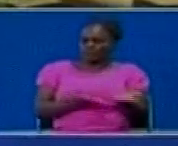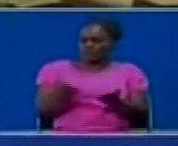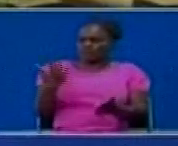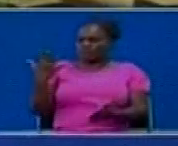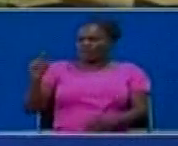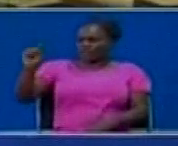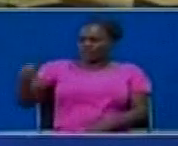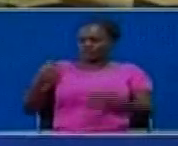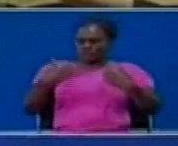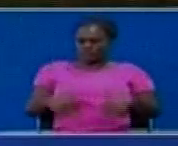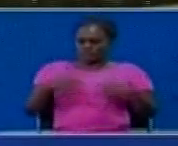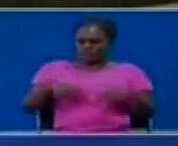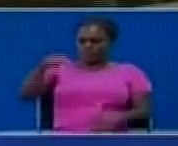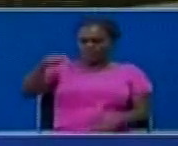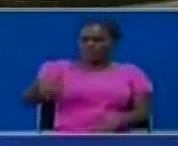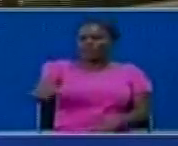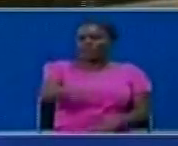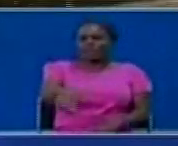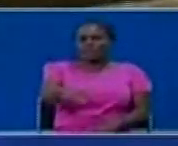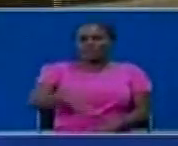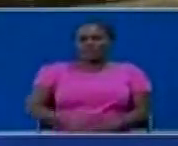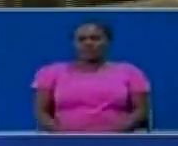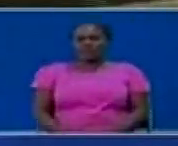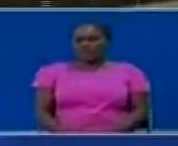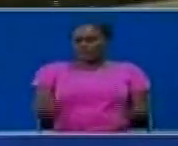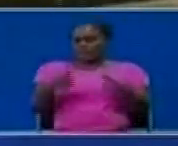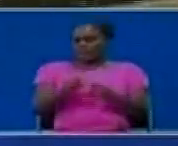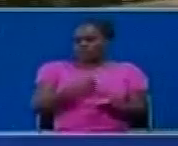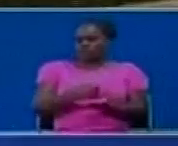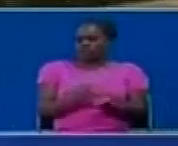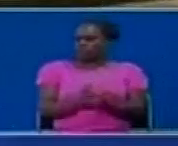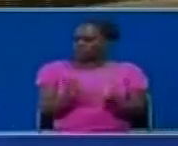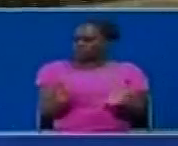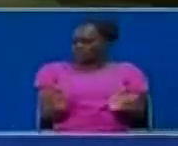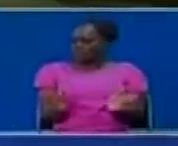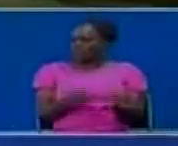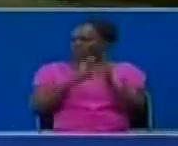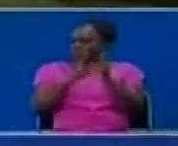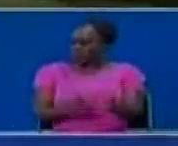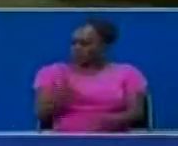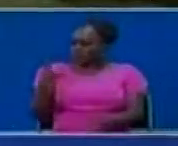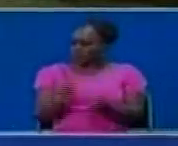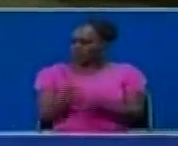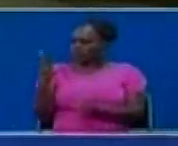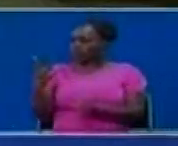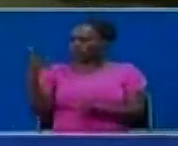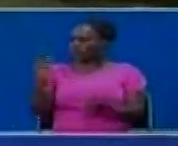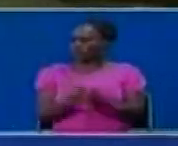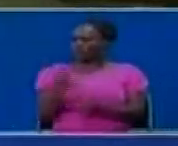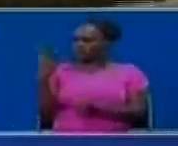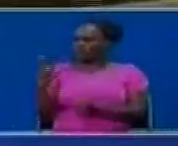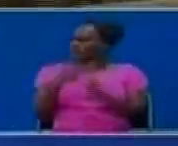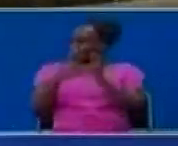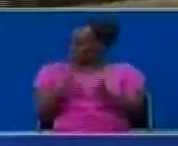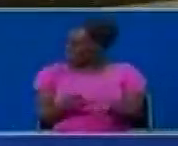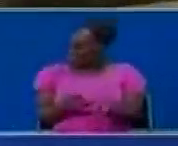5,000 people downstream. But the Auditor General, in his report for the 2014-2015